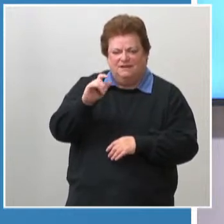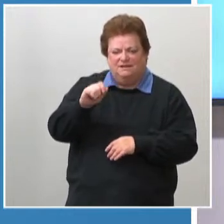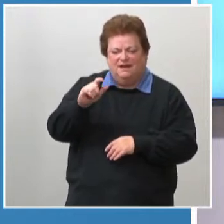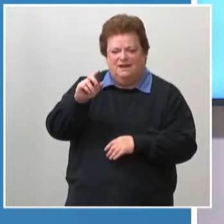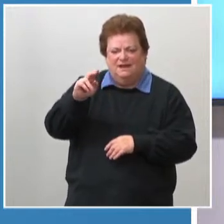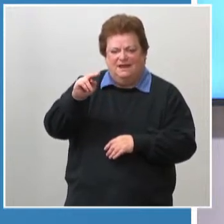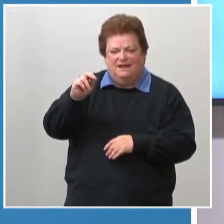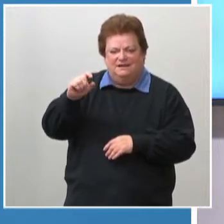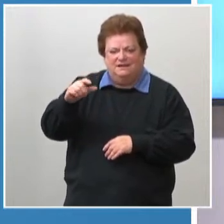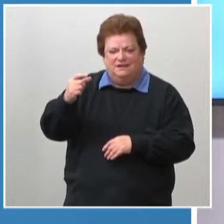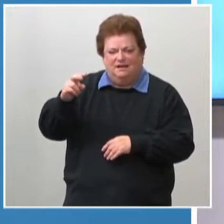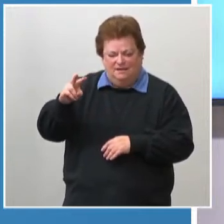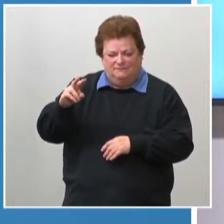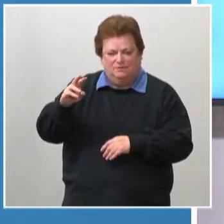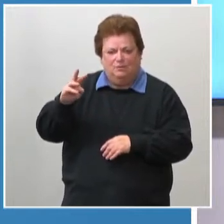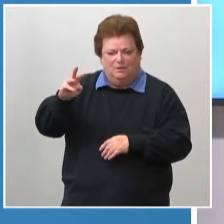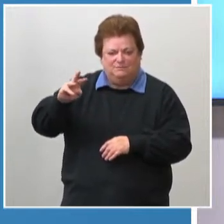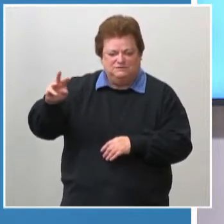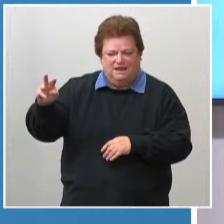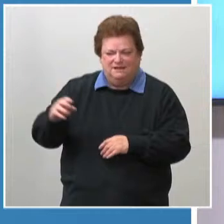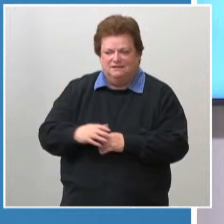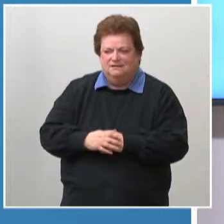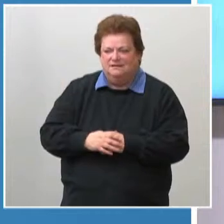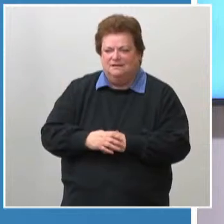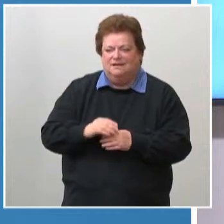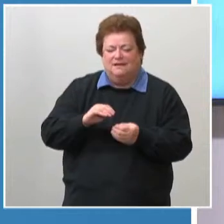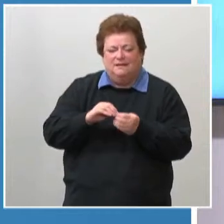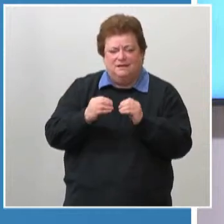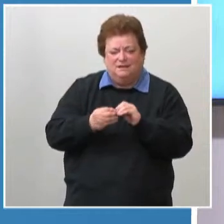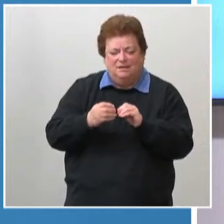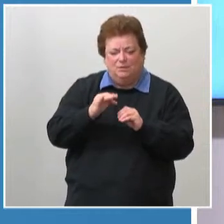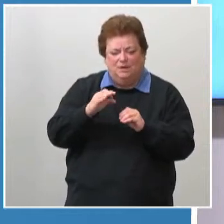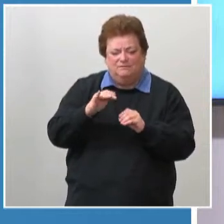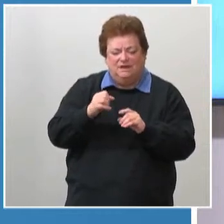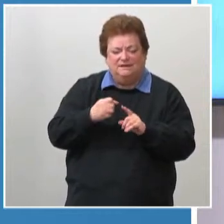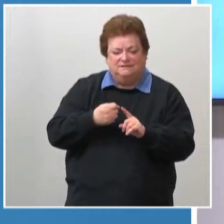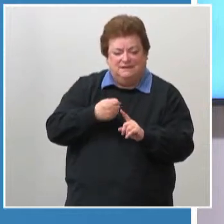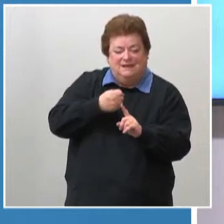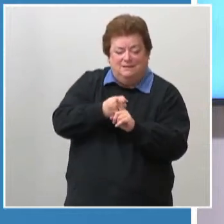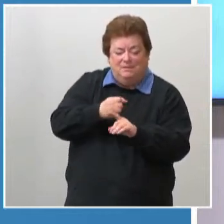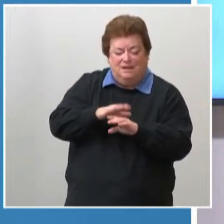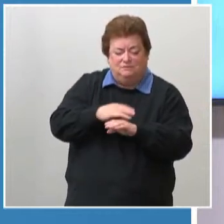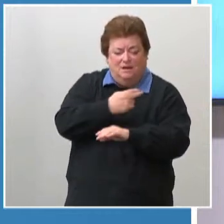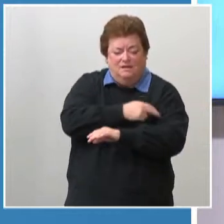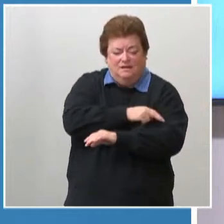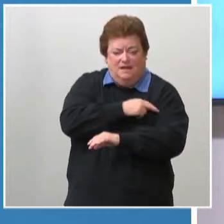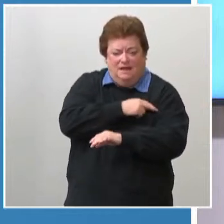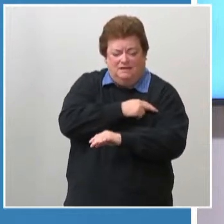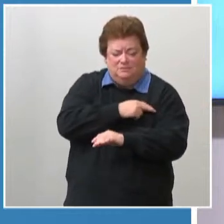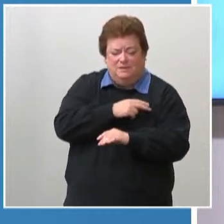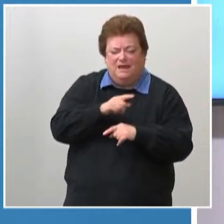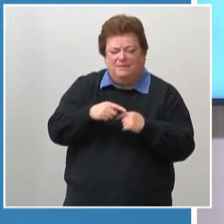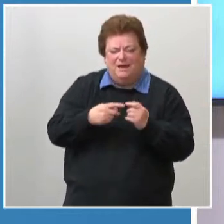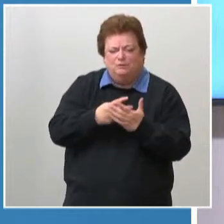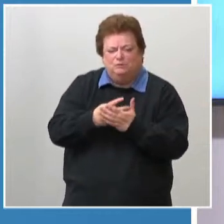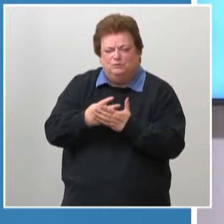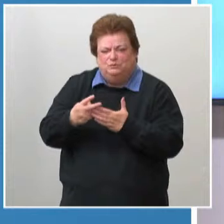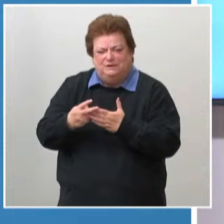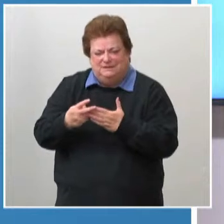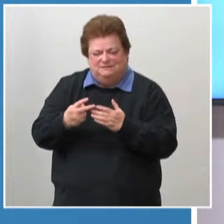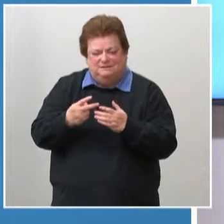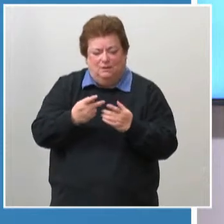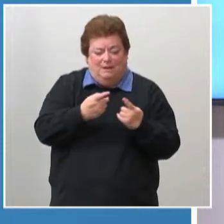covid19.lincoln.ne.gov website. The number of cases generally impacts our hospitals about 2 weeks later, so